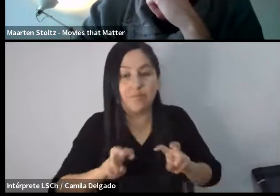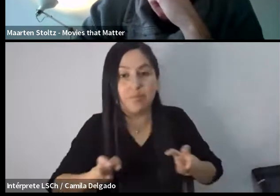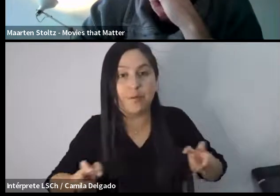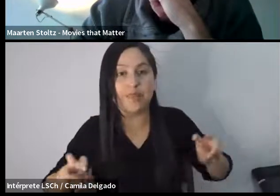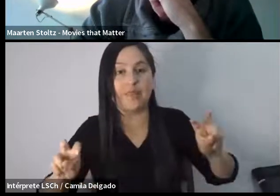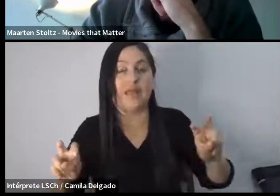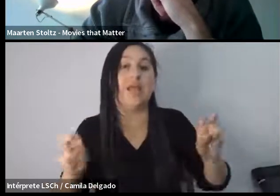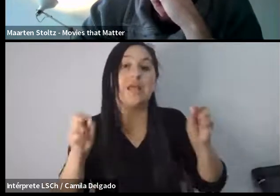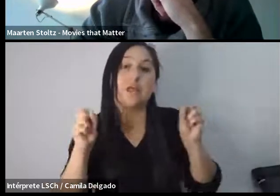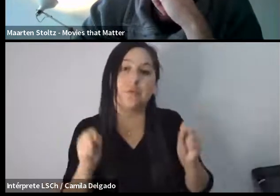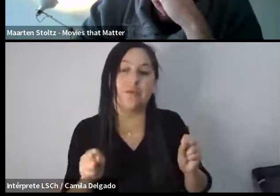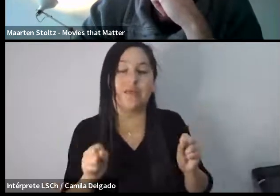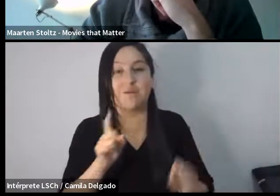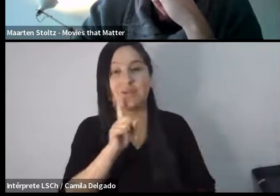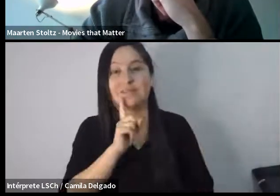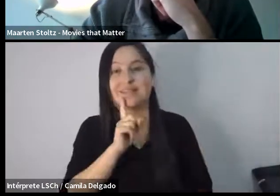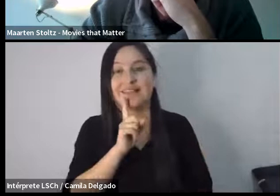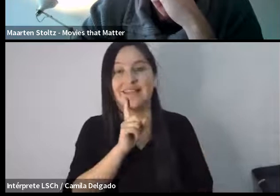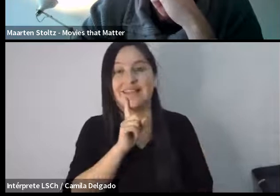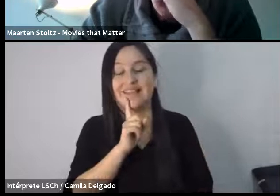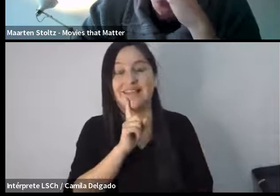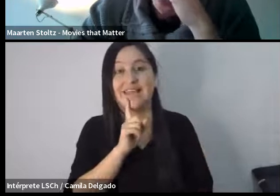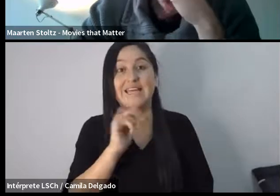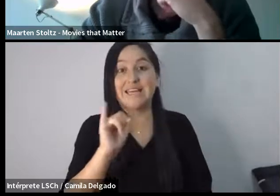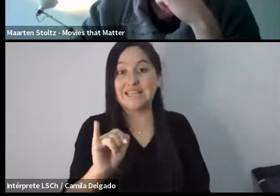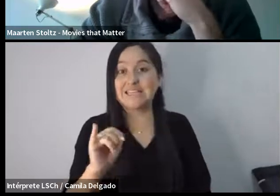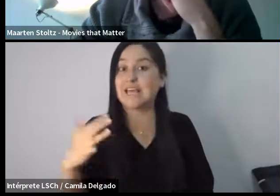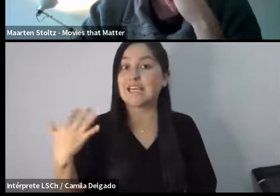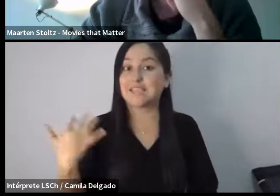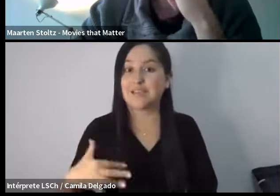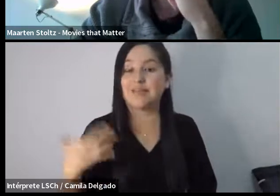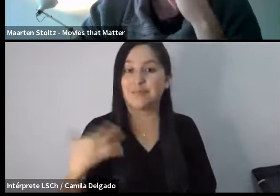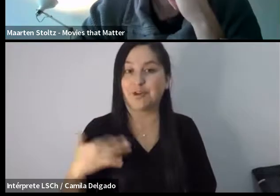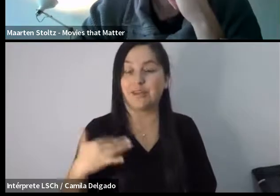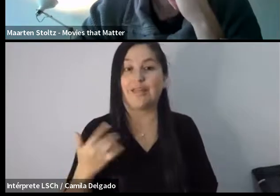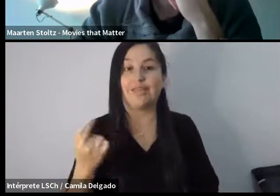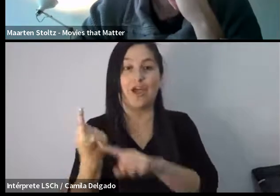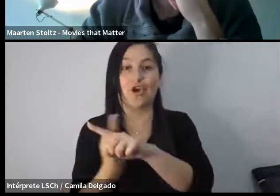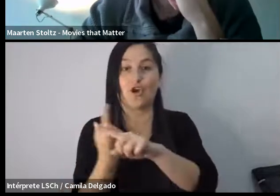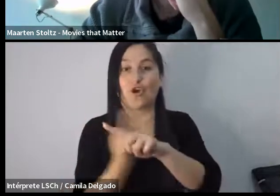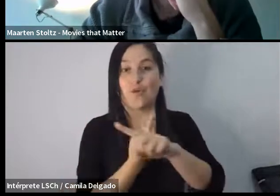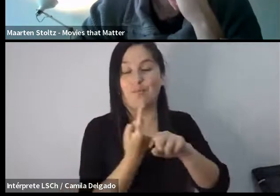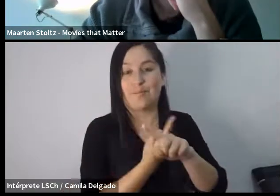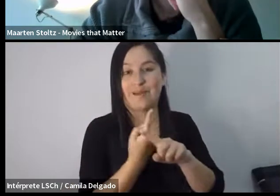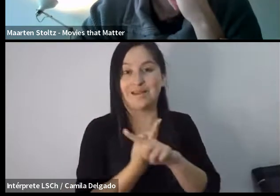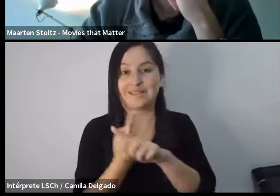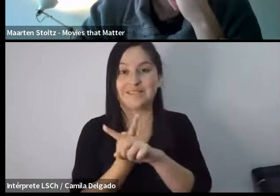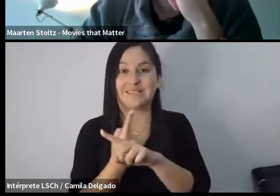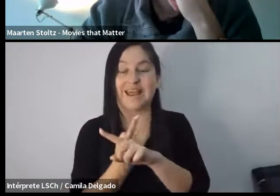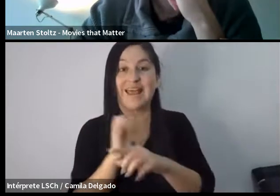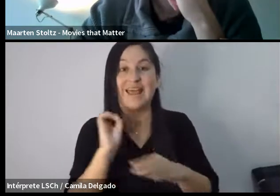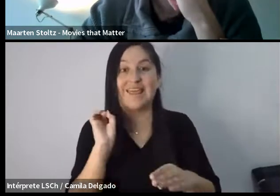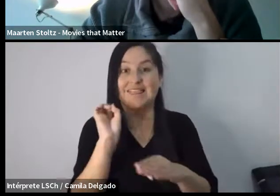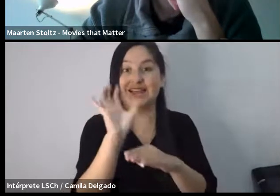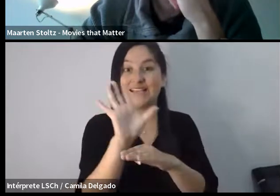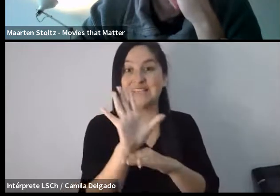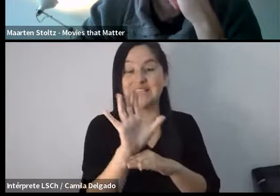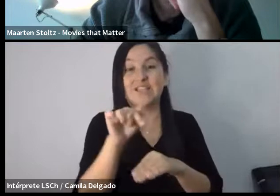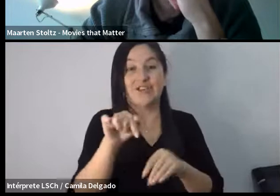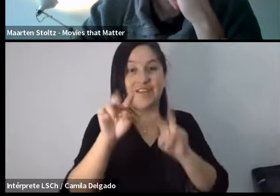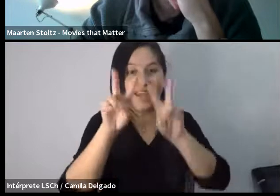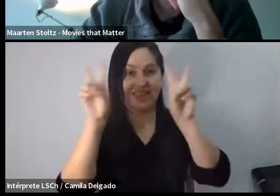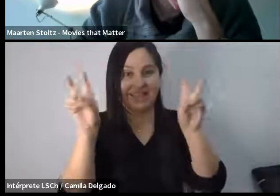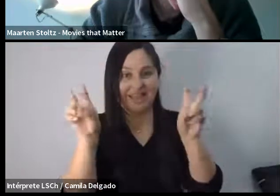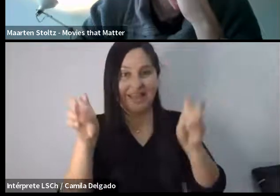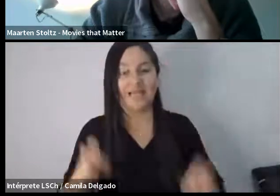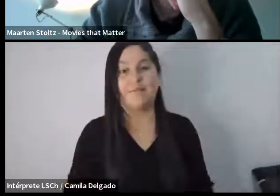it's important to talk about the position of the filmmaker in these countries, because I think that they are doing a really great and dangerous